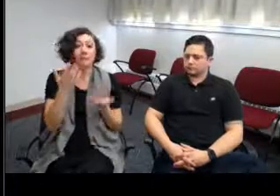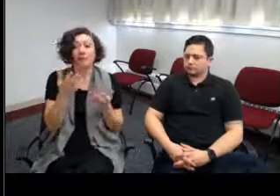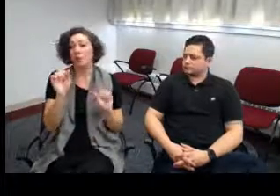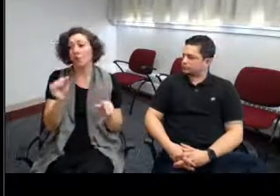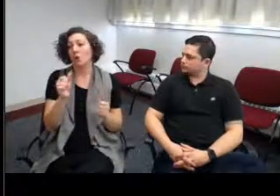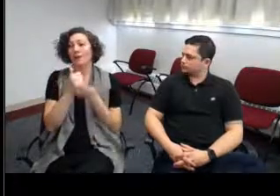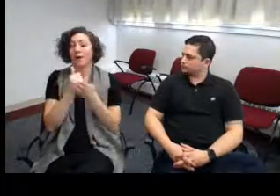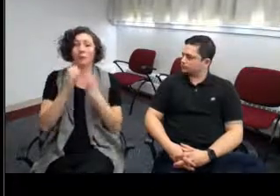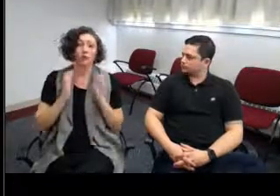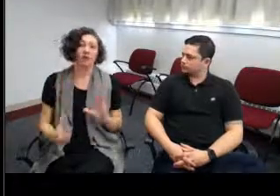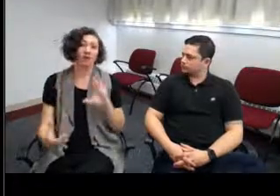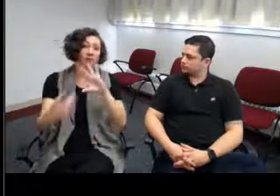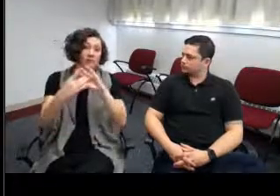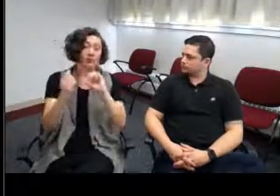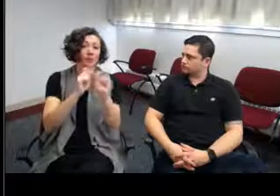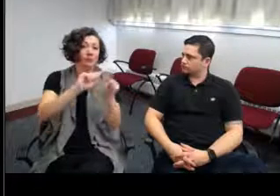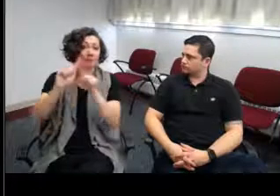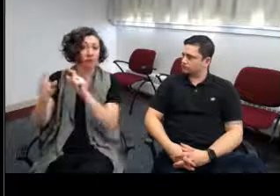valuable resources.